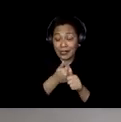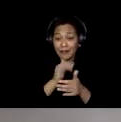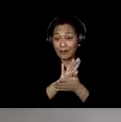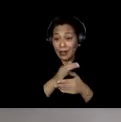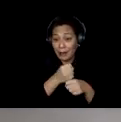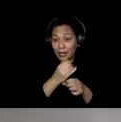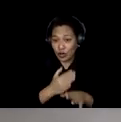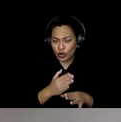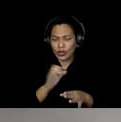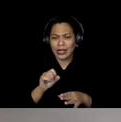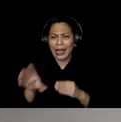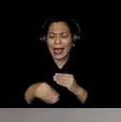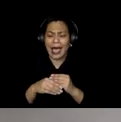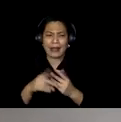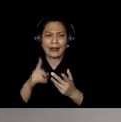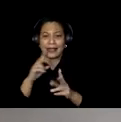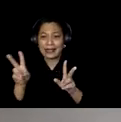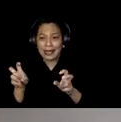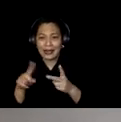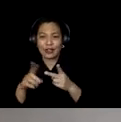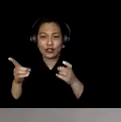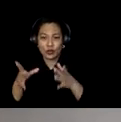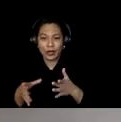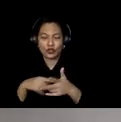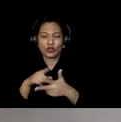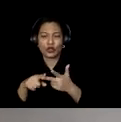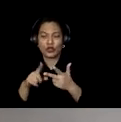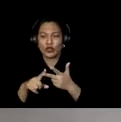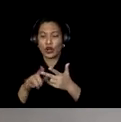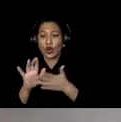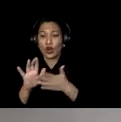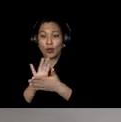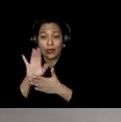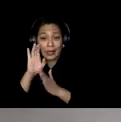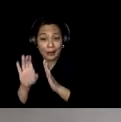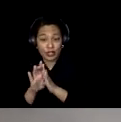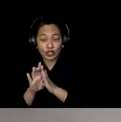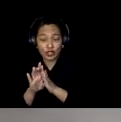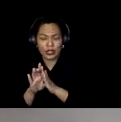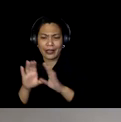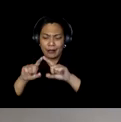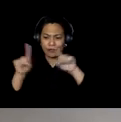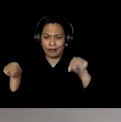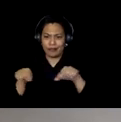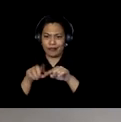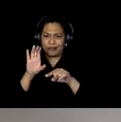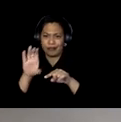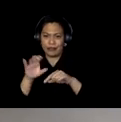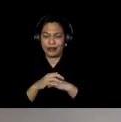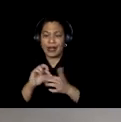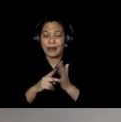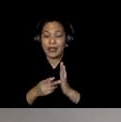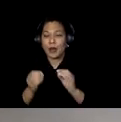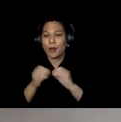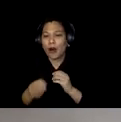mark up like, this is the title of the movie, the director of the movie, you can add a movie image. And that'll just help your chances of appearing in